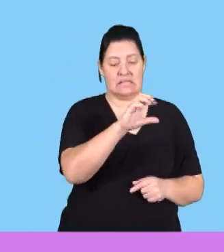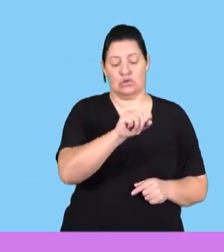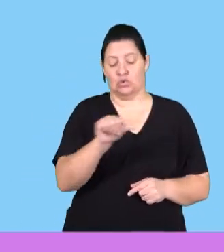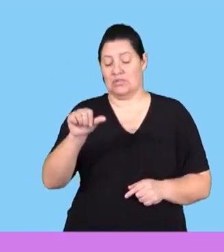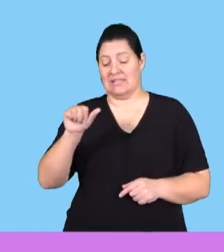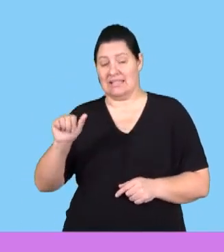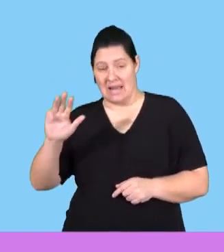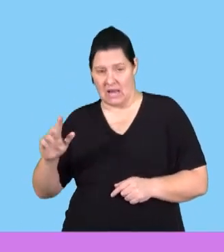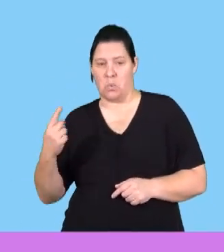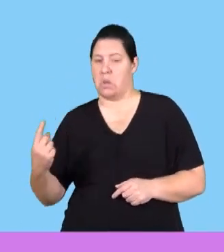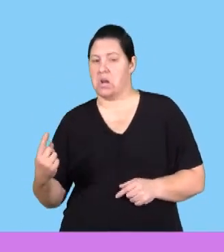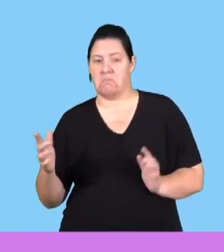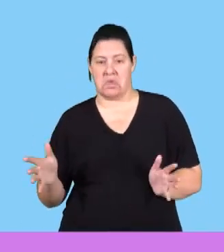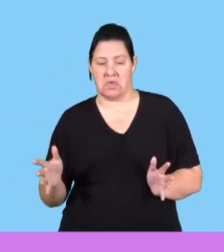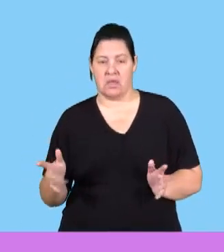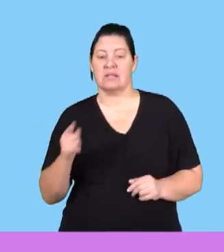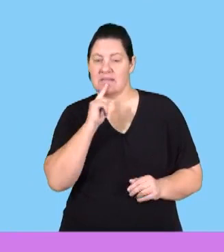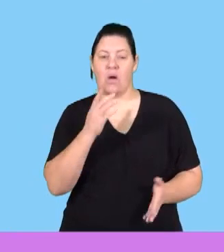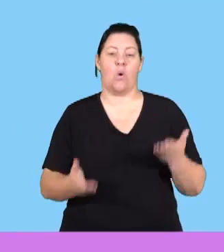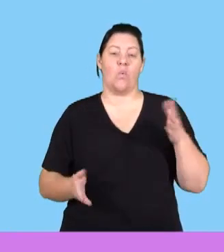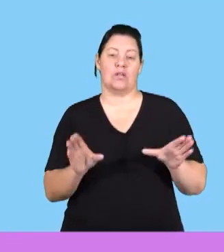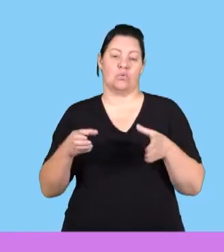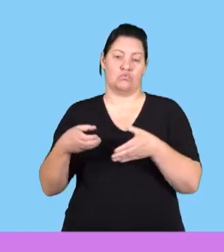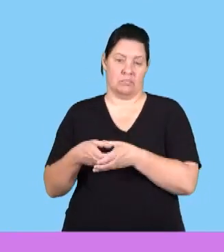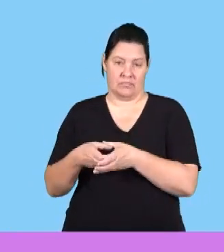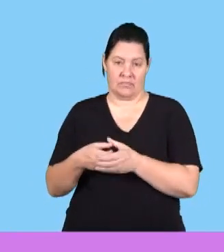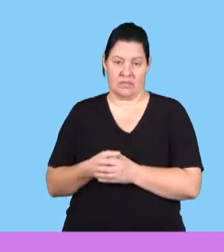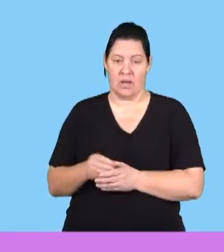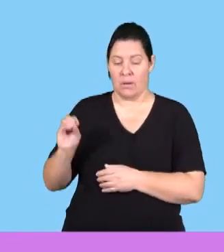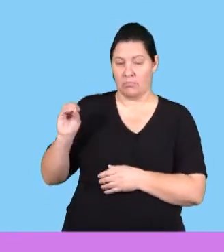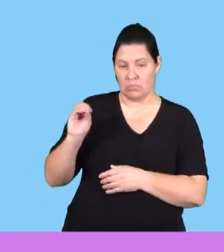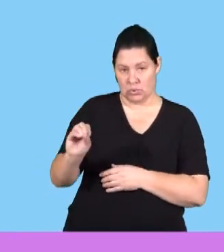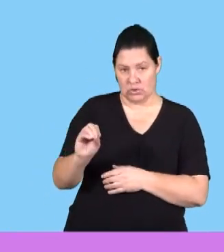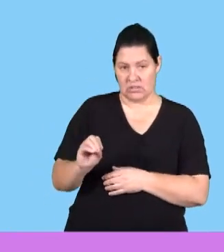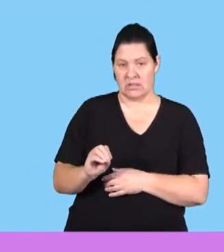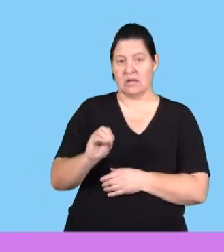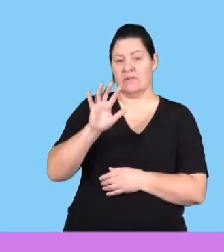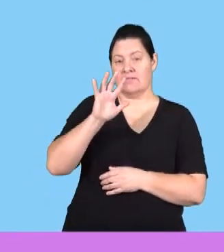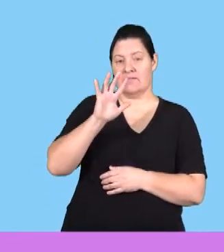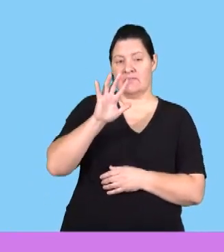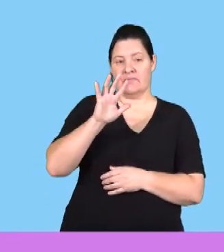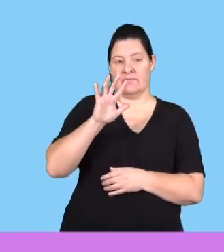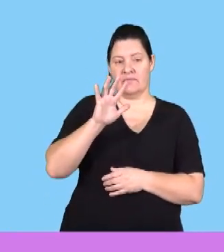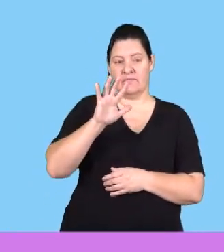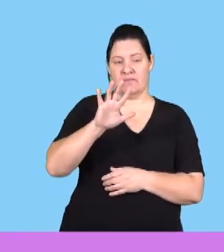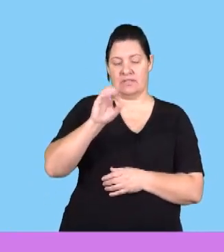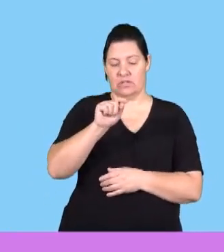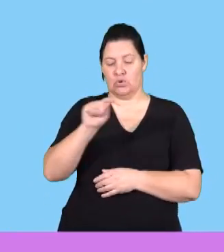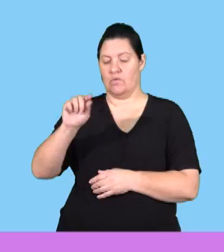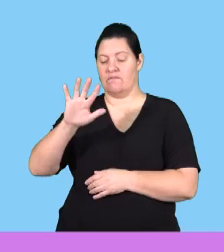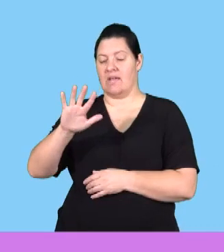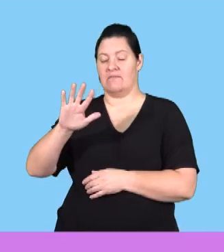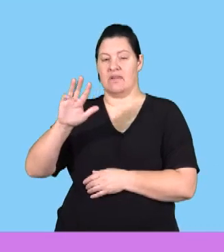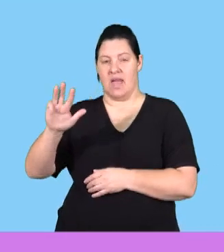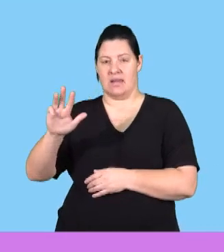1. So it's clear for us to see here that it's in the weight category. And I'm going to write it here, 50